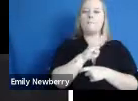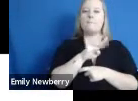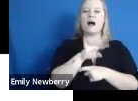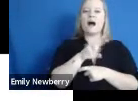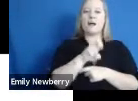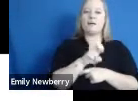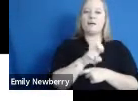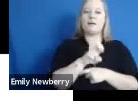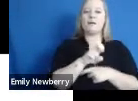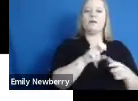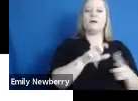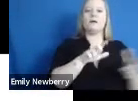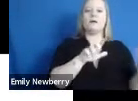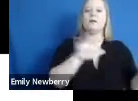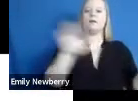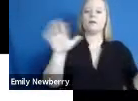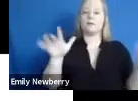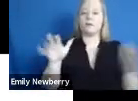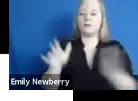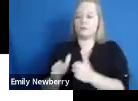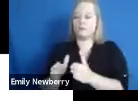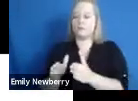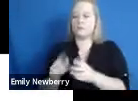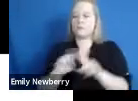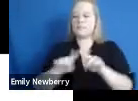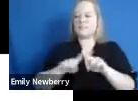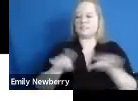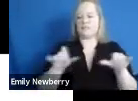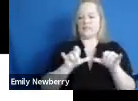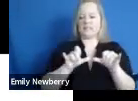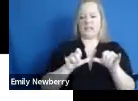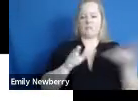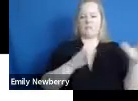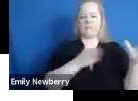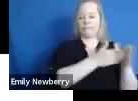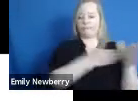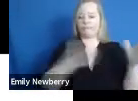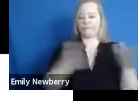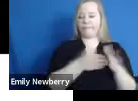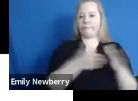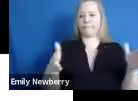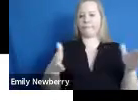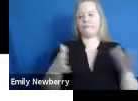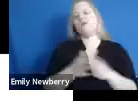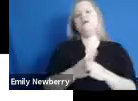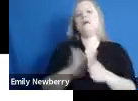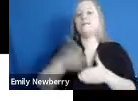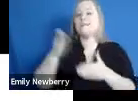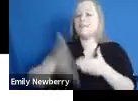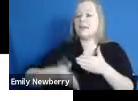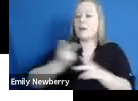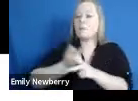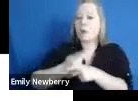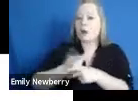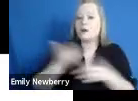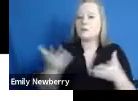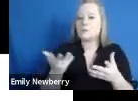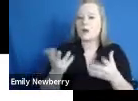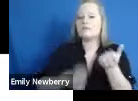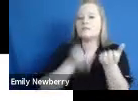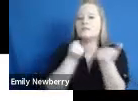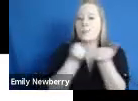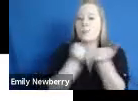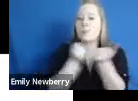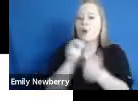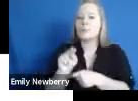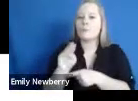way up to what NAPI uses. You'll see that later. And then, of course, the end product, for some of this work is to try to support the New